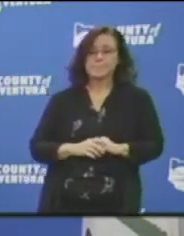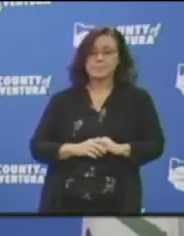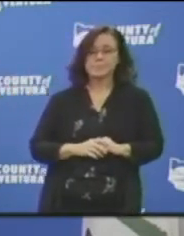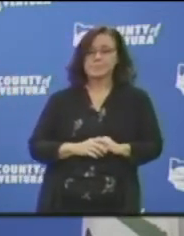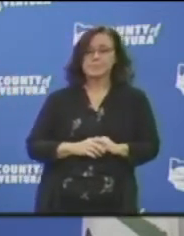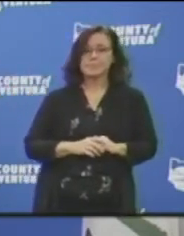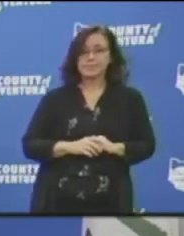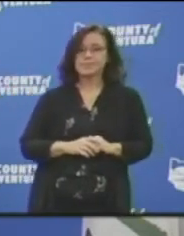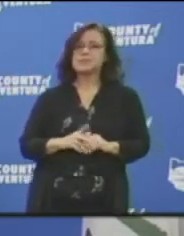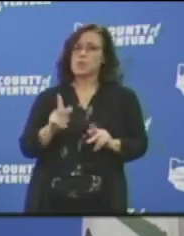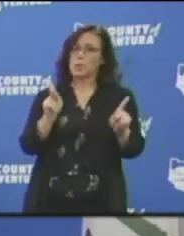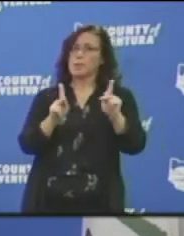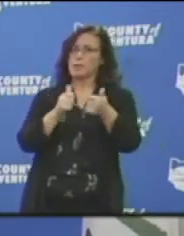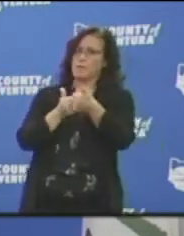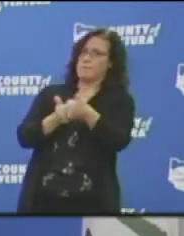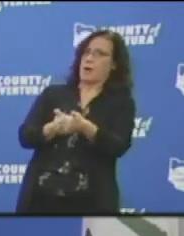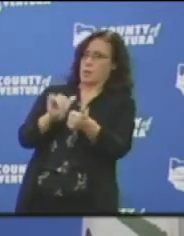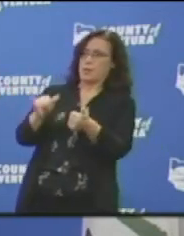people are